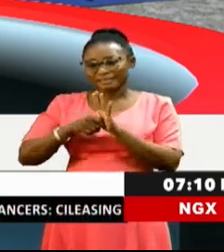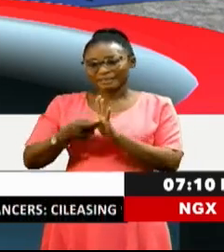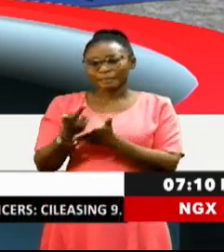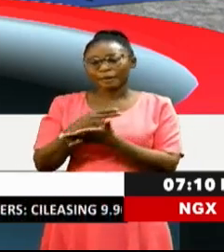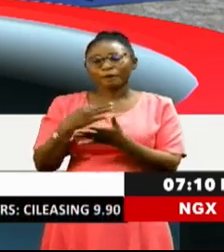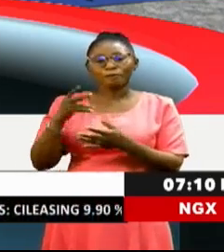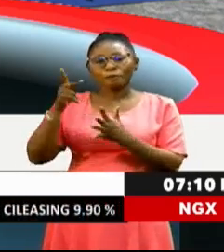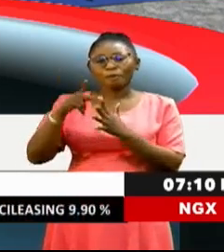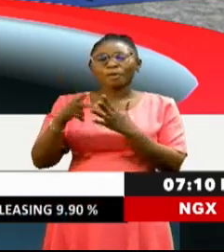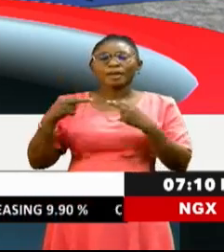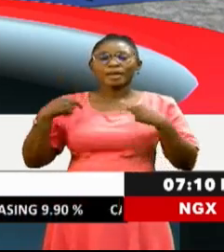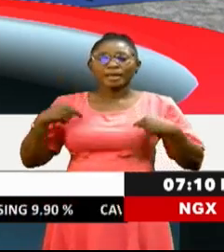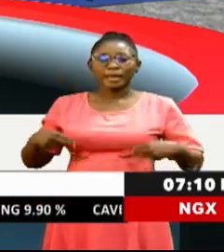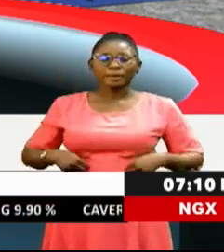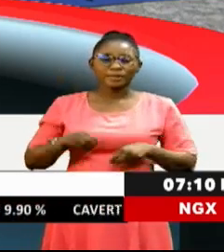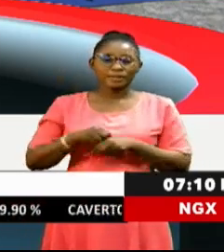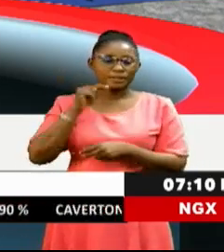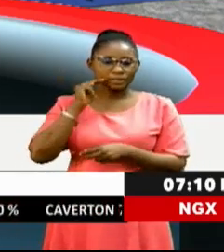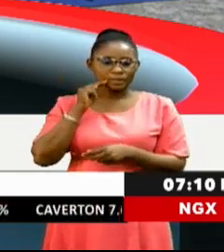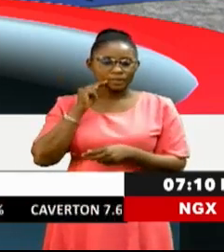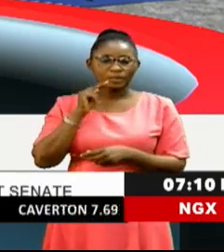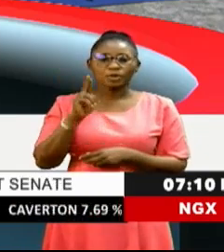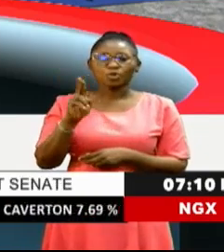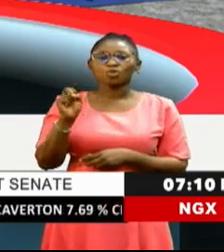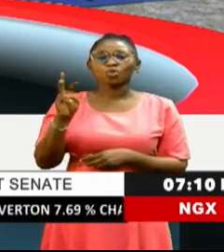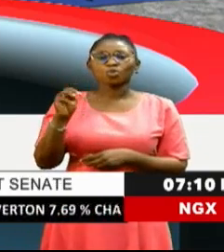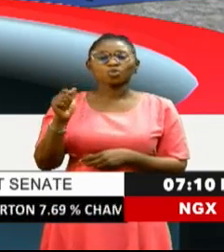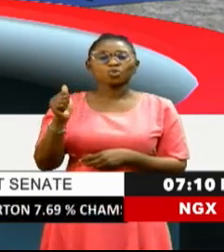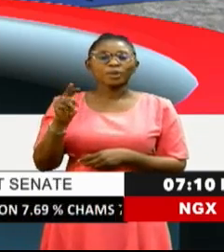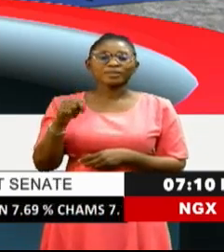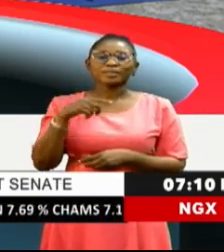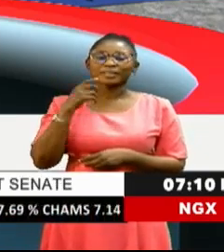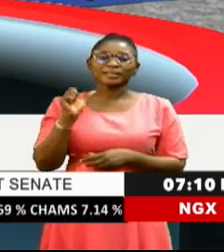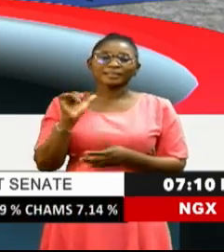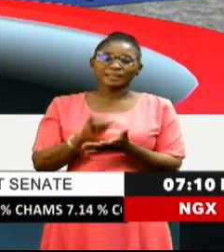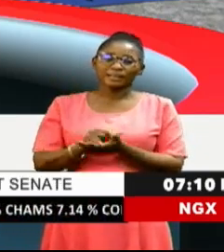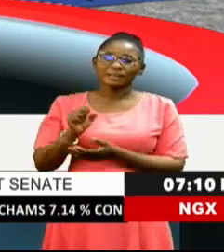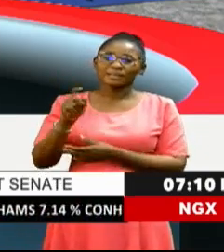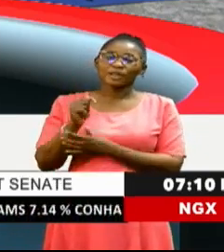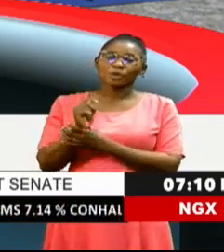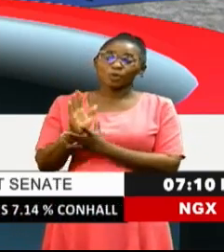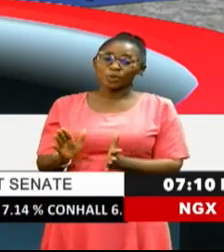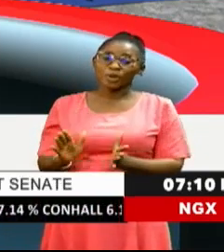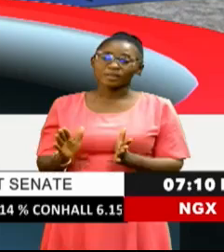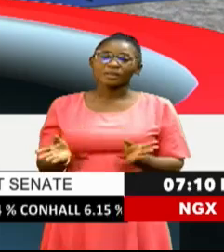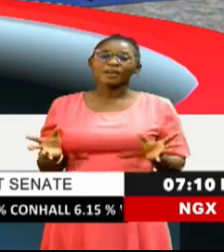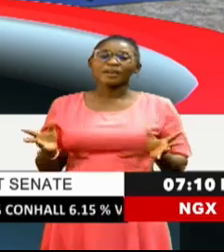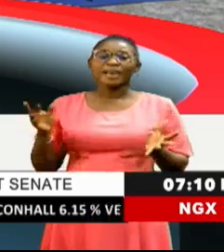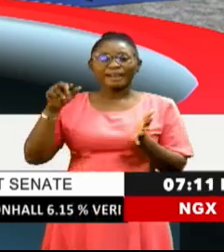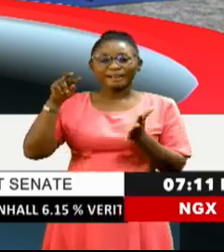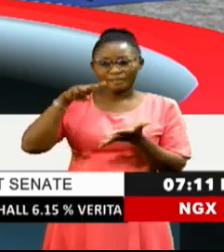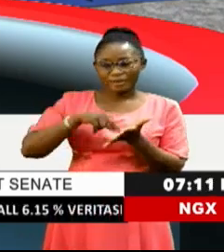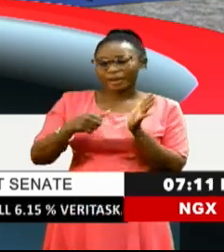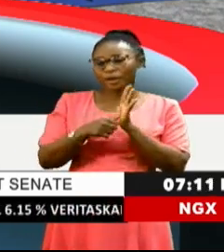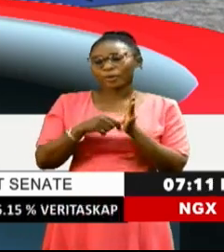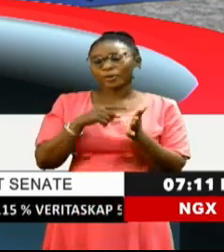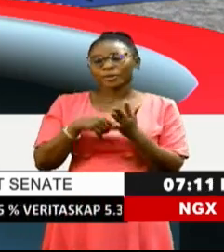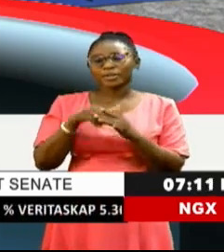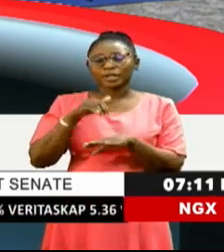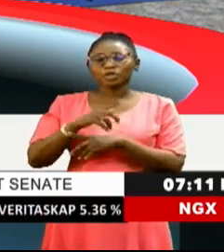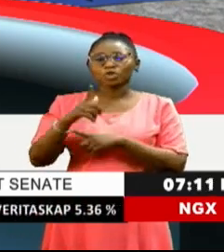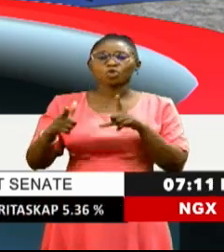public health in Nigeria. Usman Zubair reports that stakeholders re-echoed this at the commemoration of the Global Hand Washing